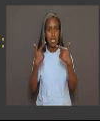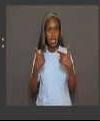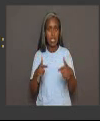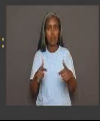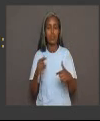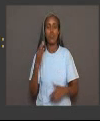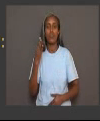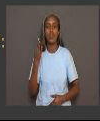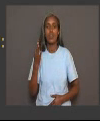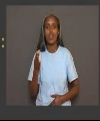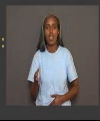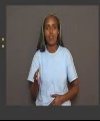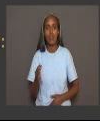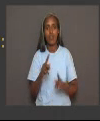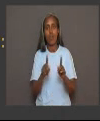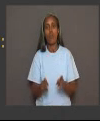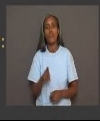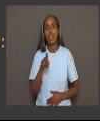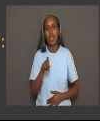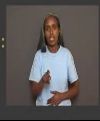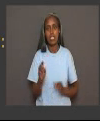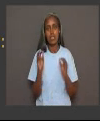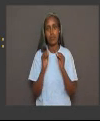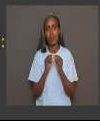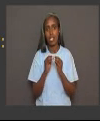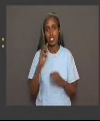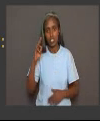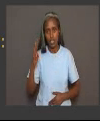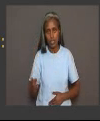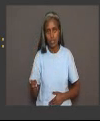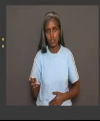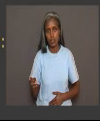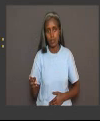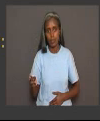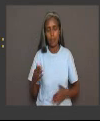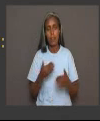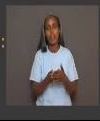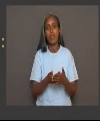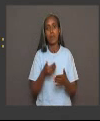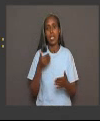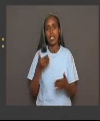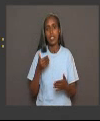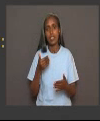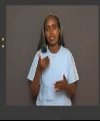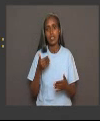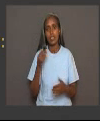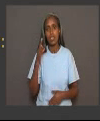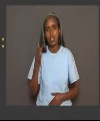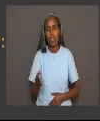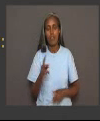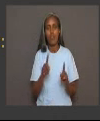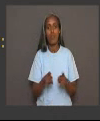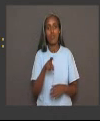of f of x plus h minus f